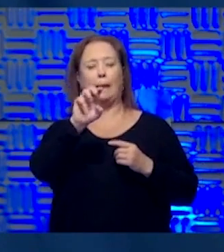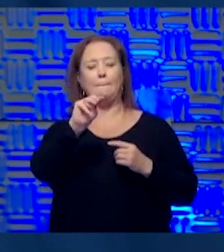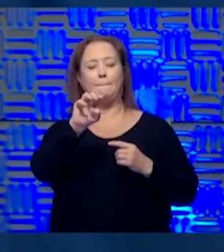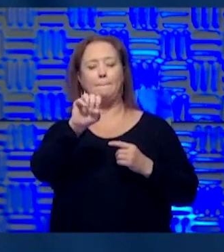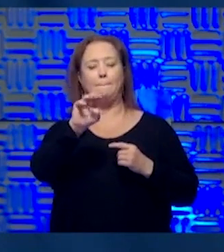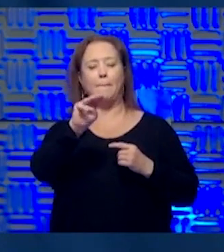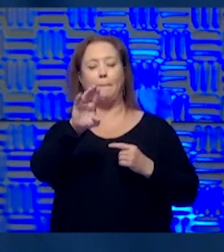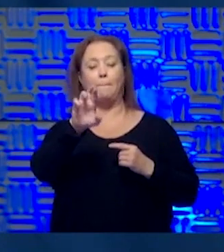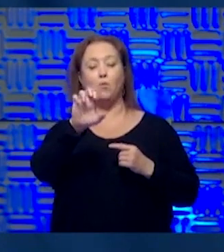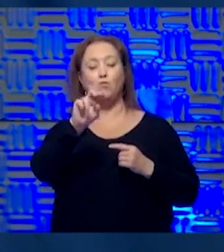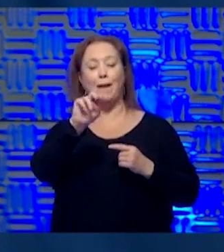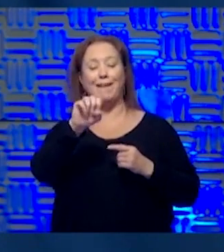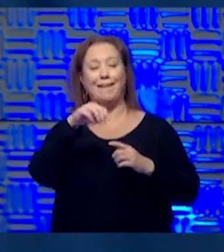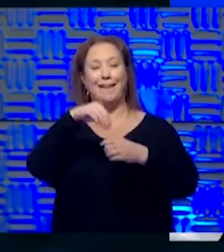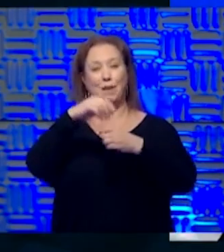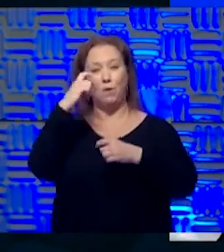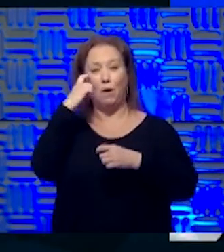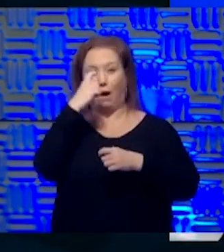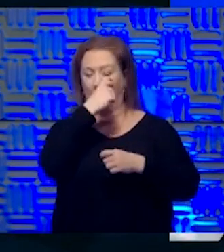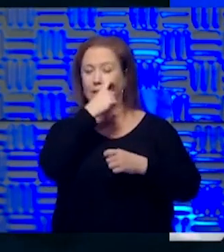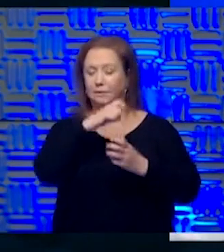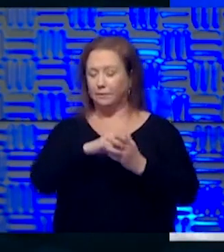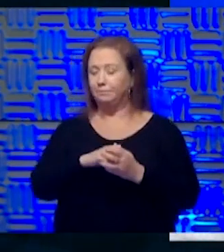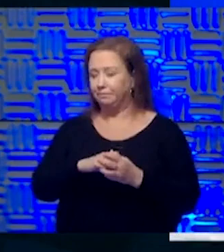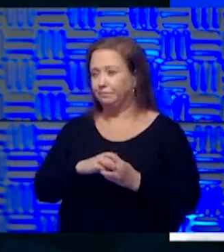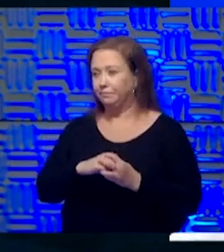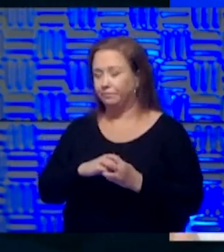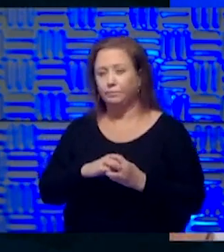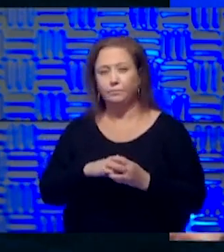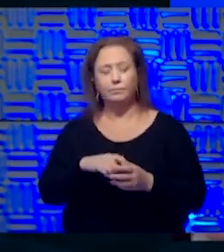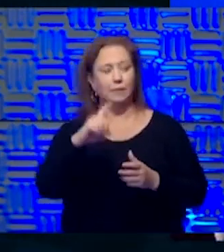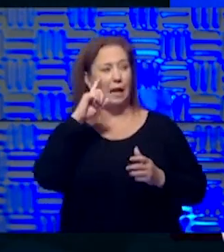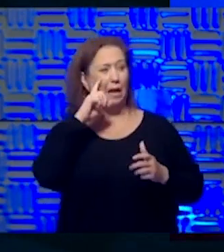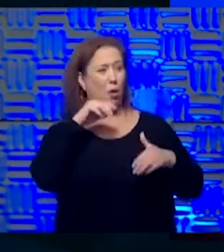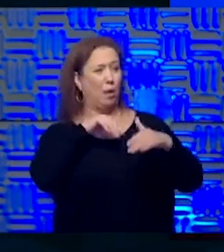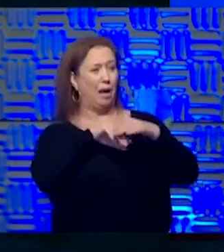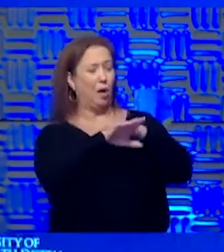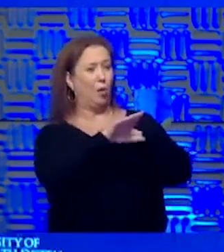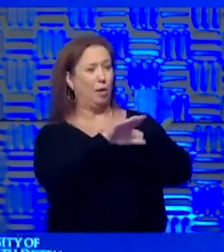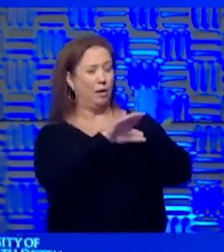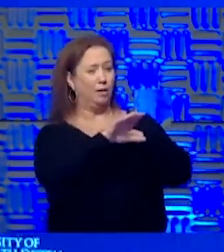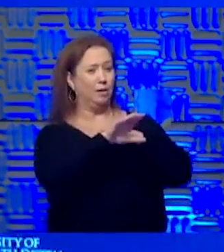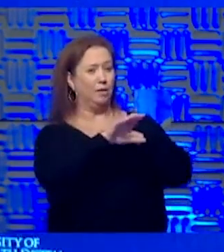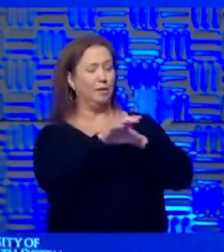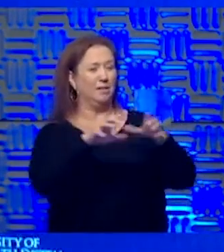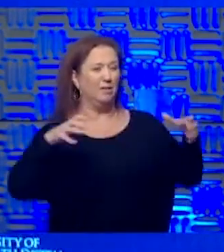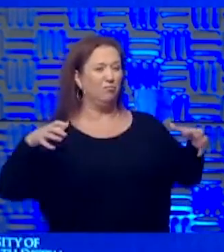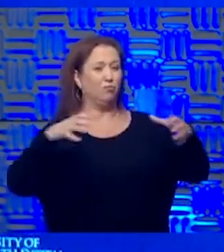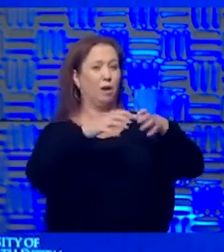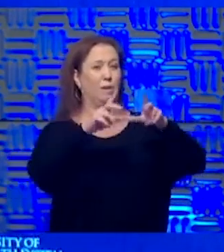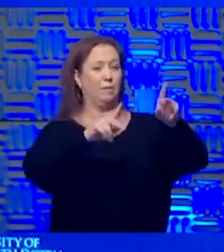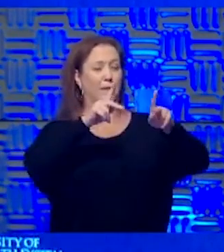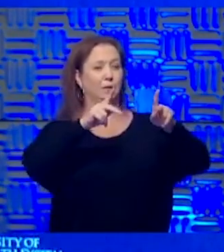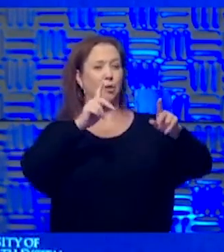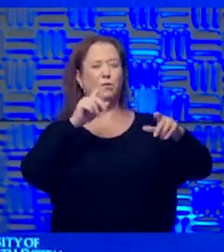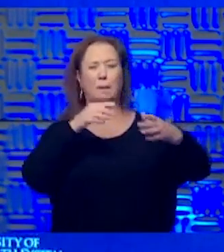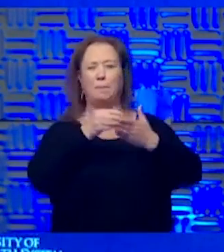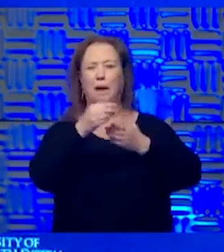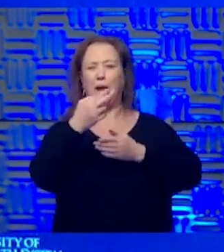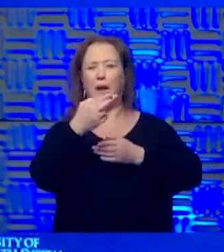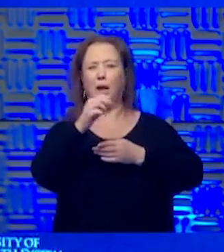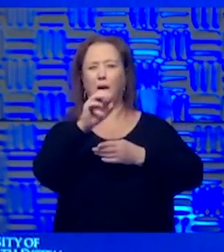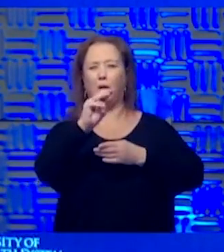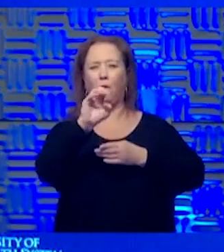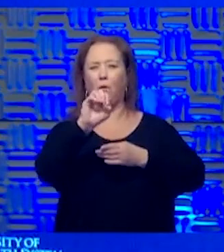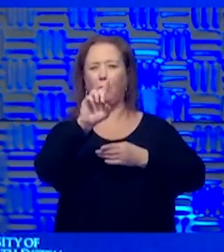certainly a consideration to do. I know when I go into crowded things, I actually have some of those goggles you can get down at Home Depot or the hardware store or